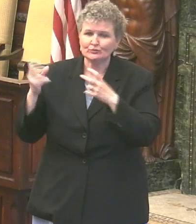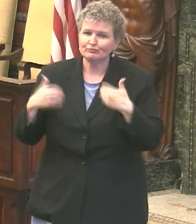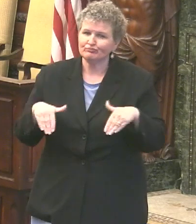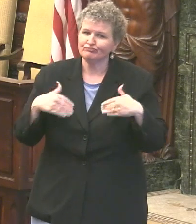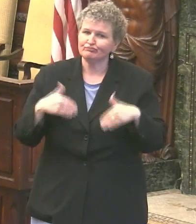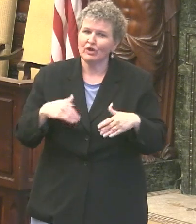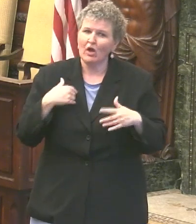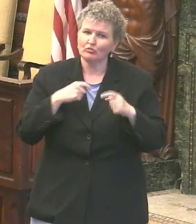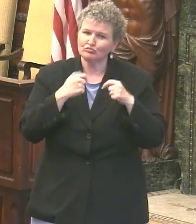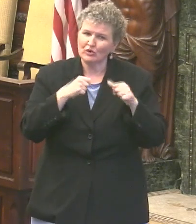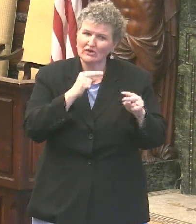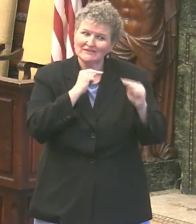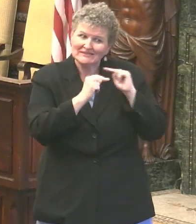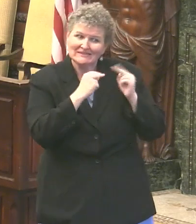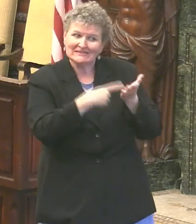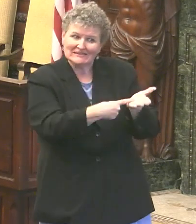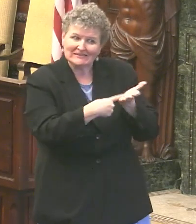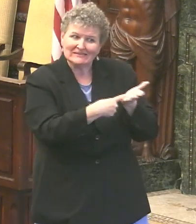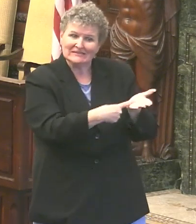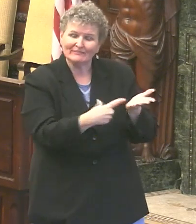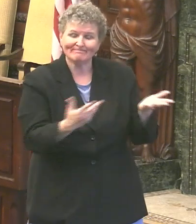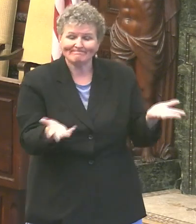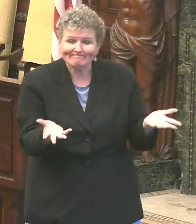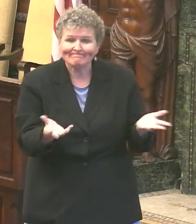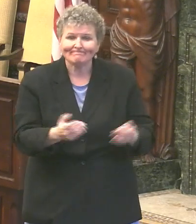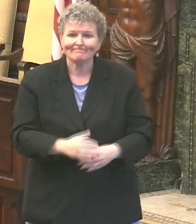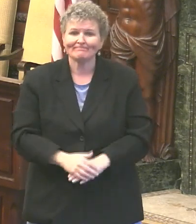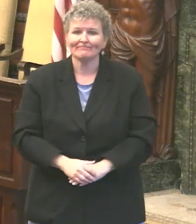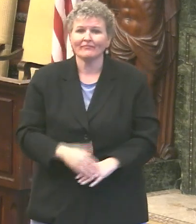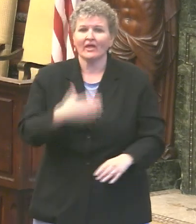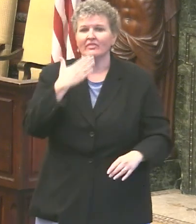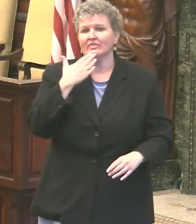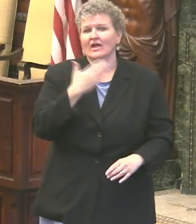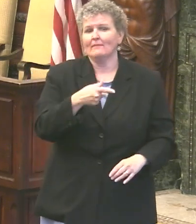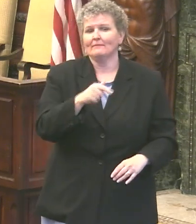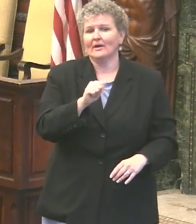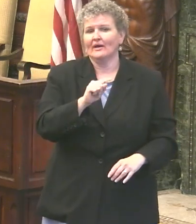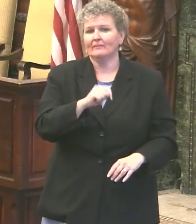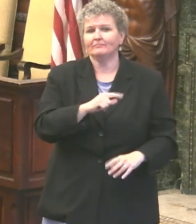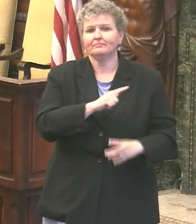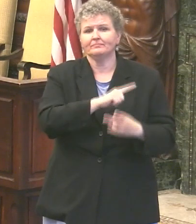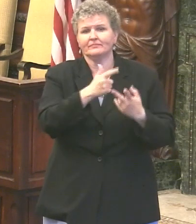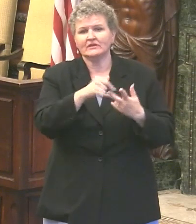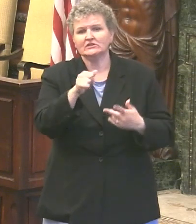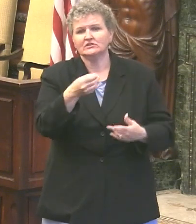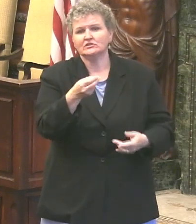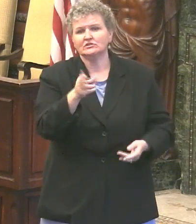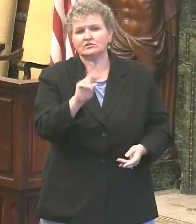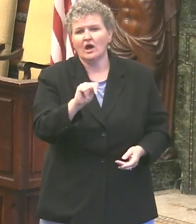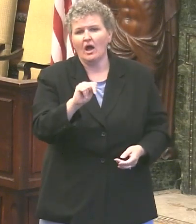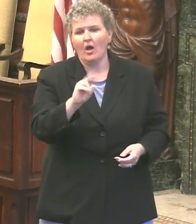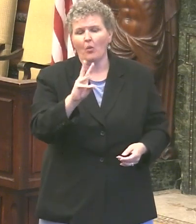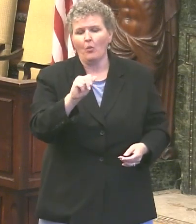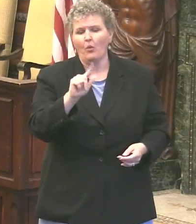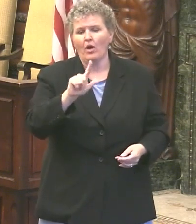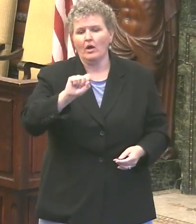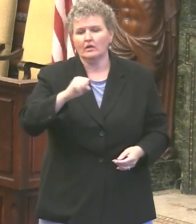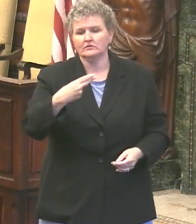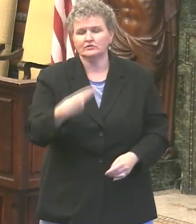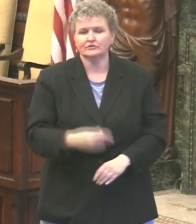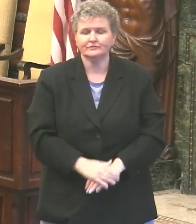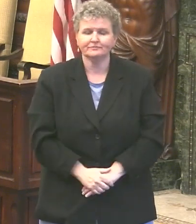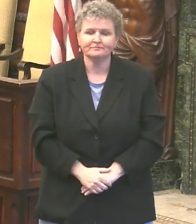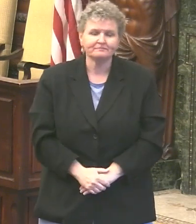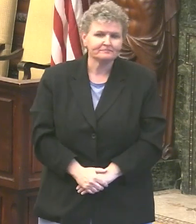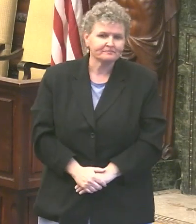place. Thank you very much. Thank you, Pat. Let's go quickly to Sean Walsh of the Inquirer. Thanks. I was going to ask about